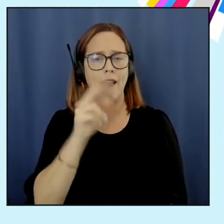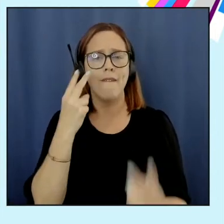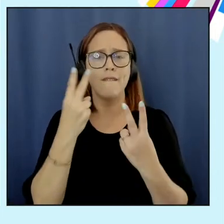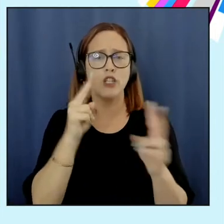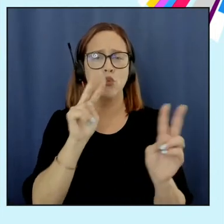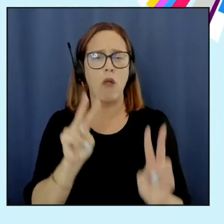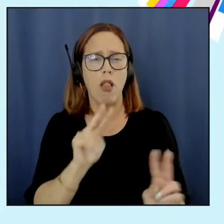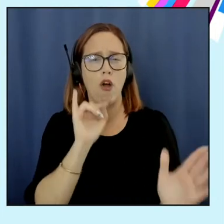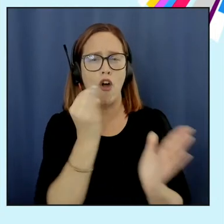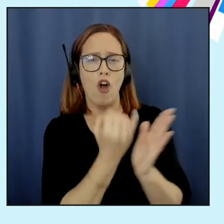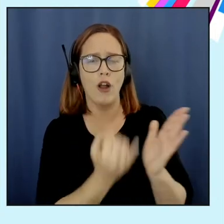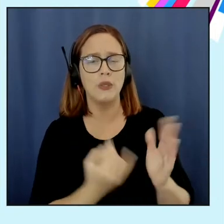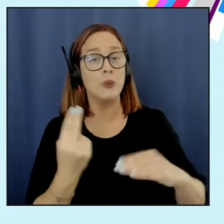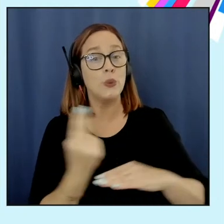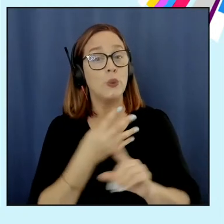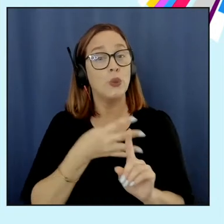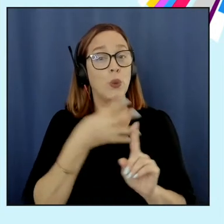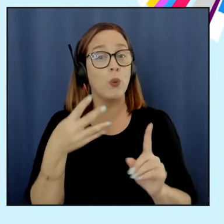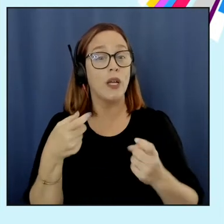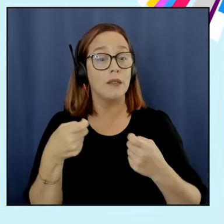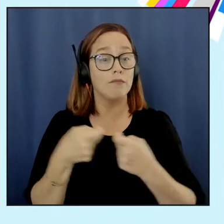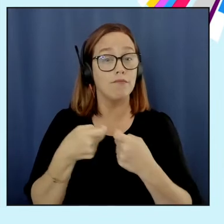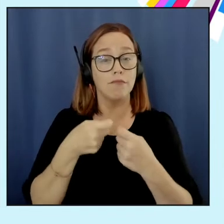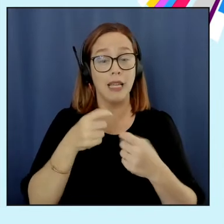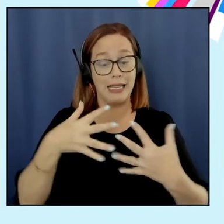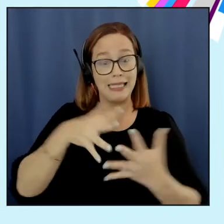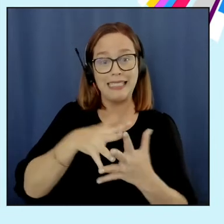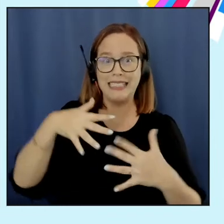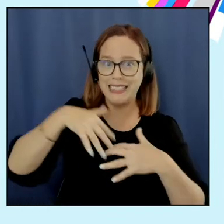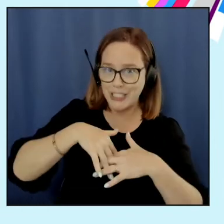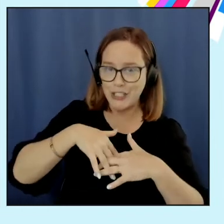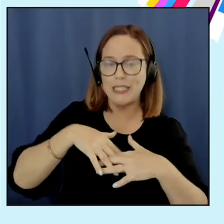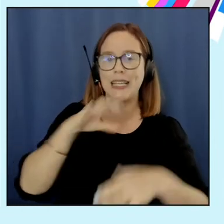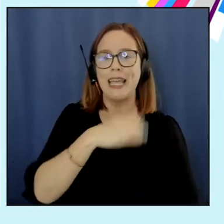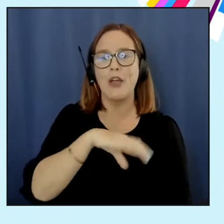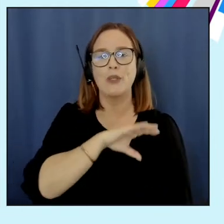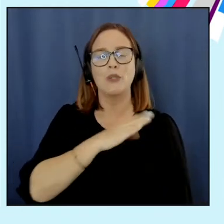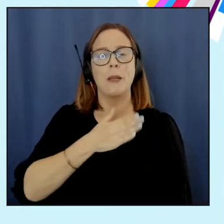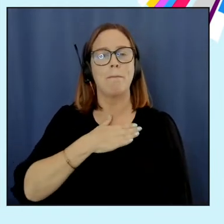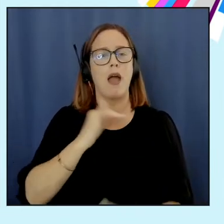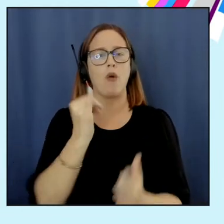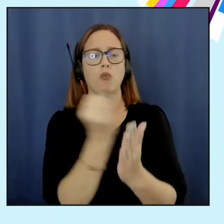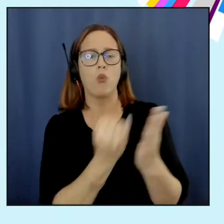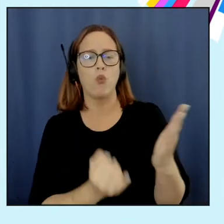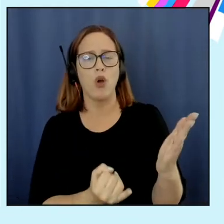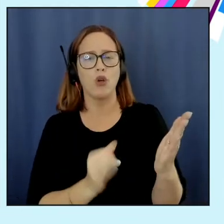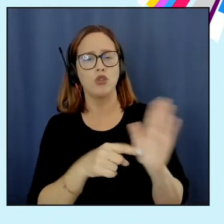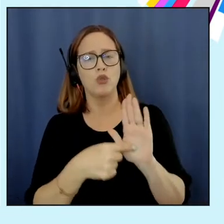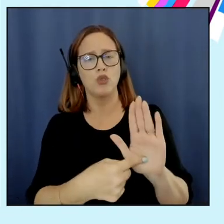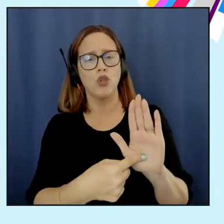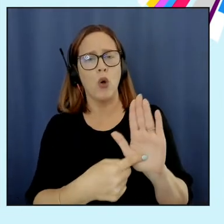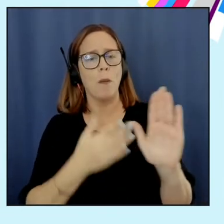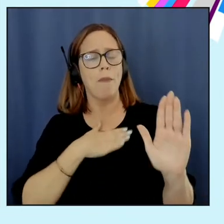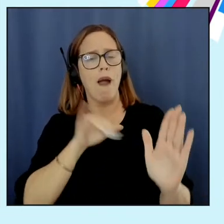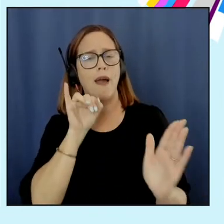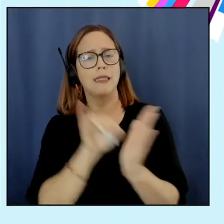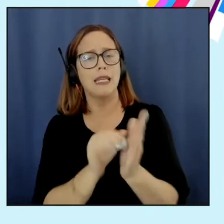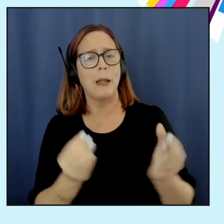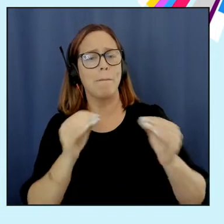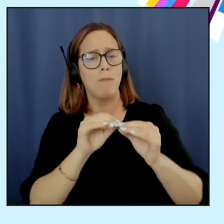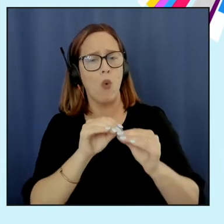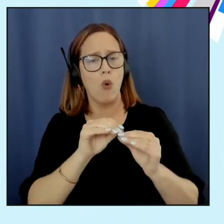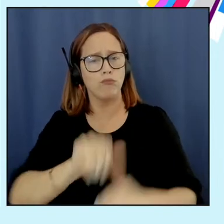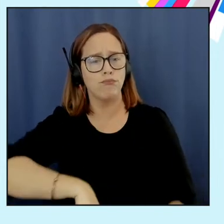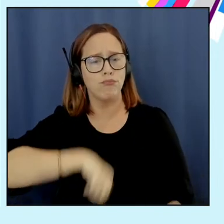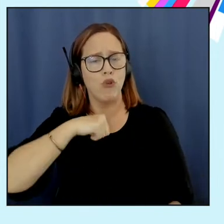Indigenous characters in my works. It was just me exploring my identity more. Pride is us holding these spaces for ourselves.